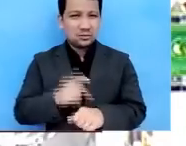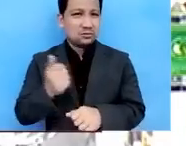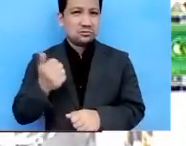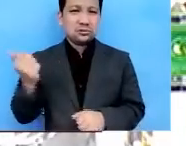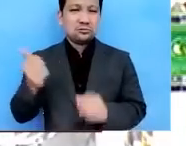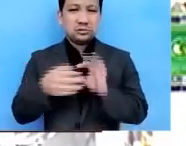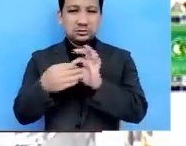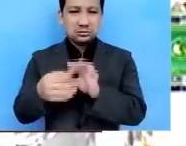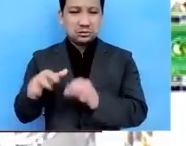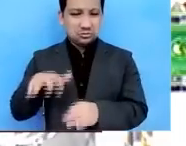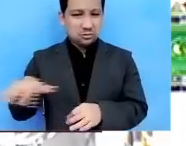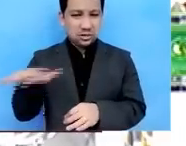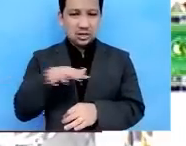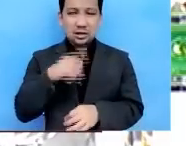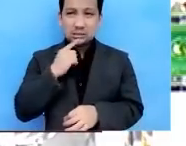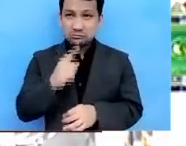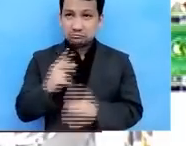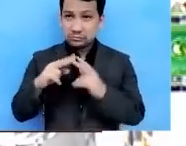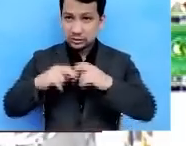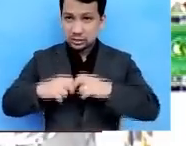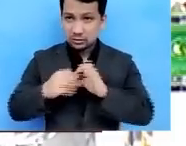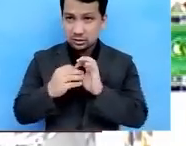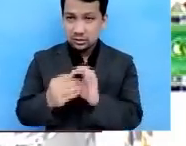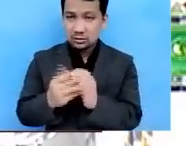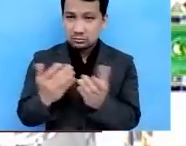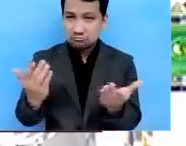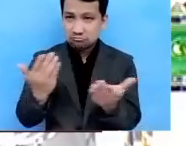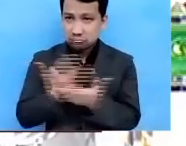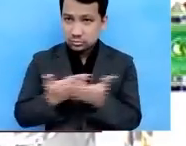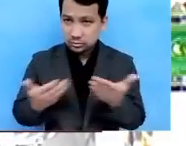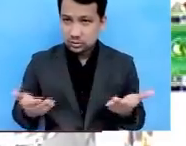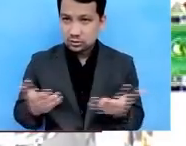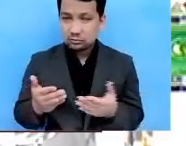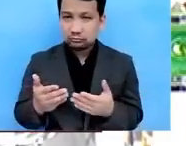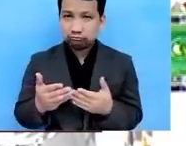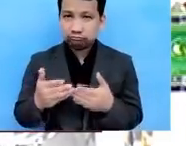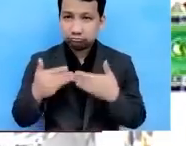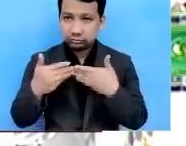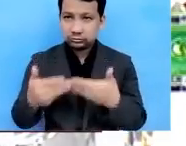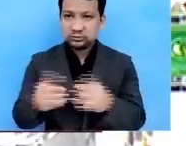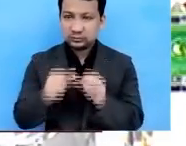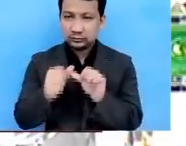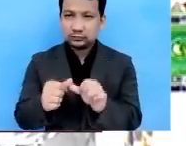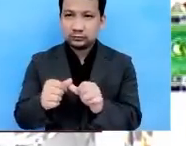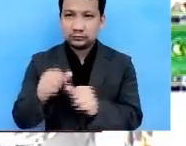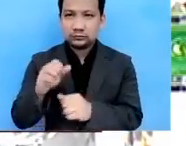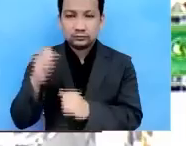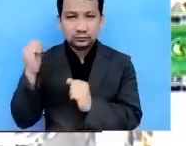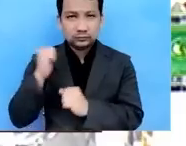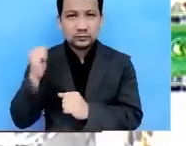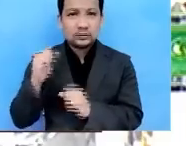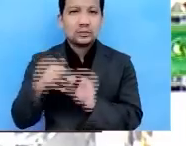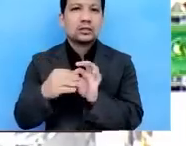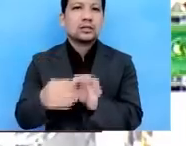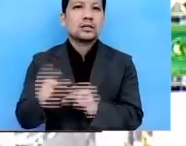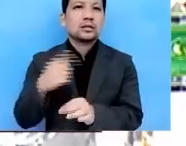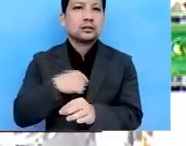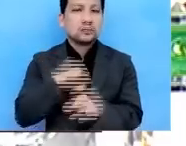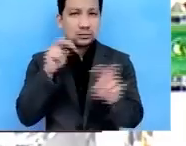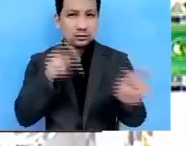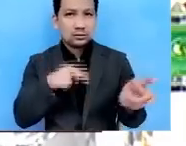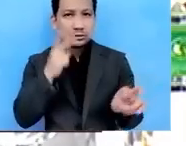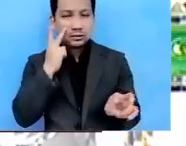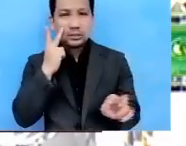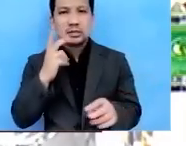activity or even materials not consistent with these agreed activities. Our view is that